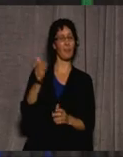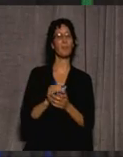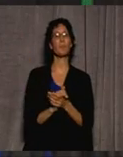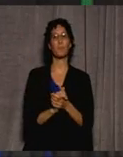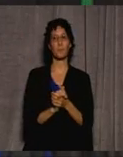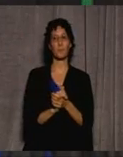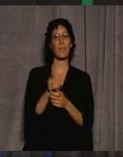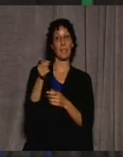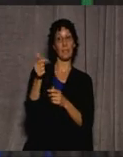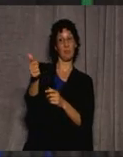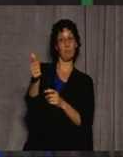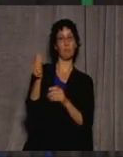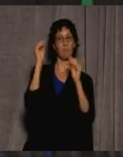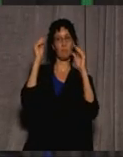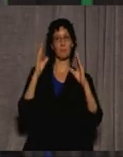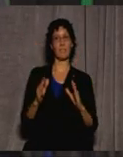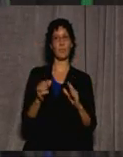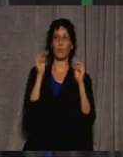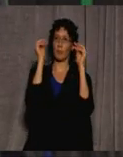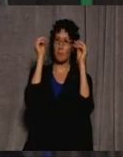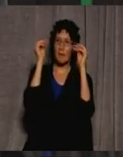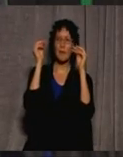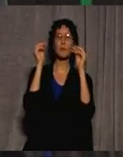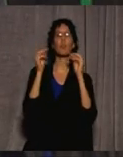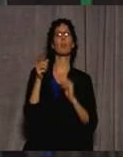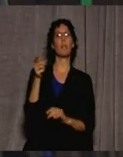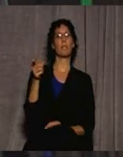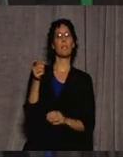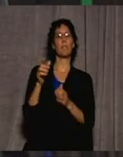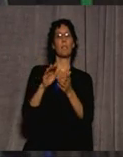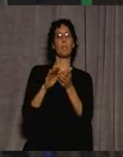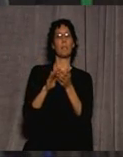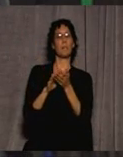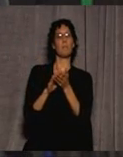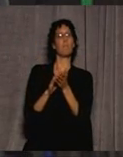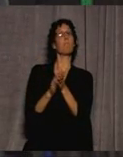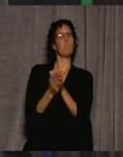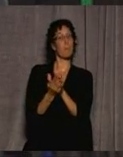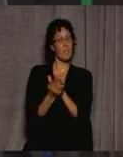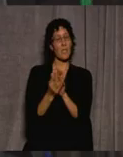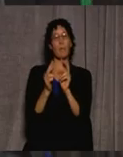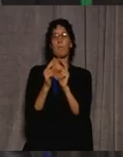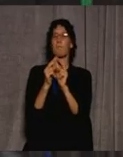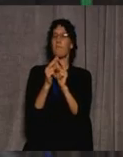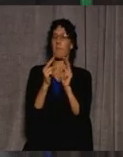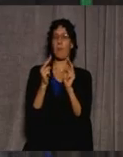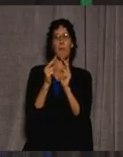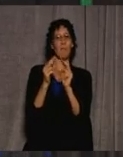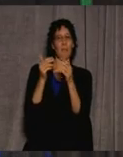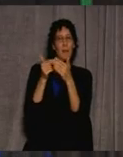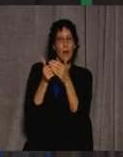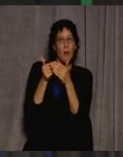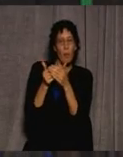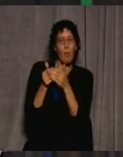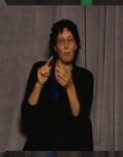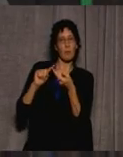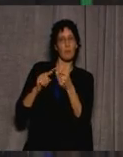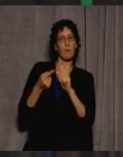he was a teacher, a mentor, and became a very close confidant and